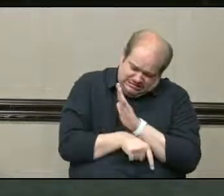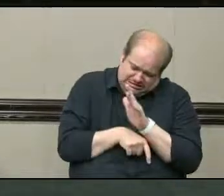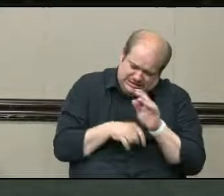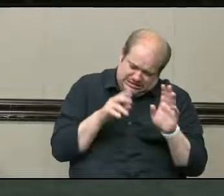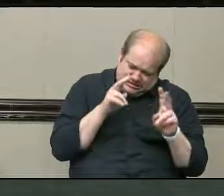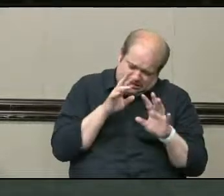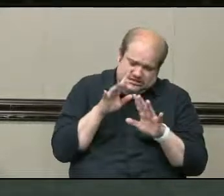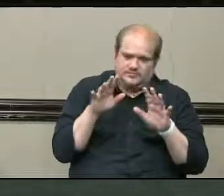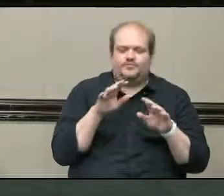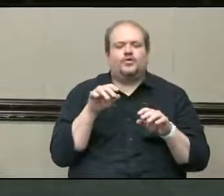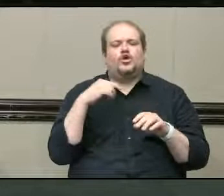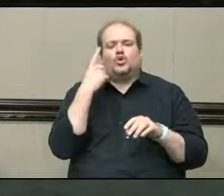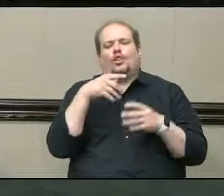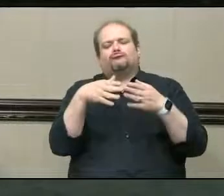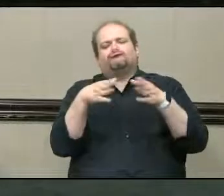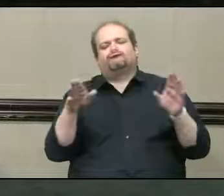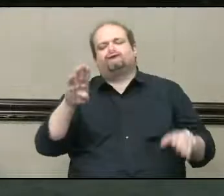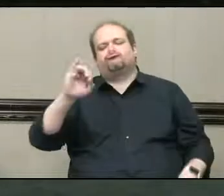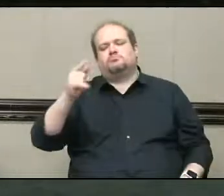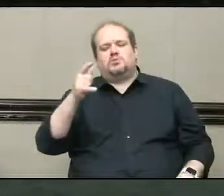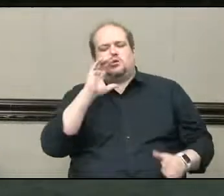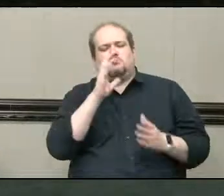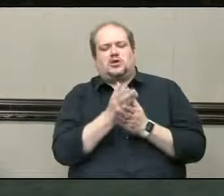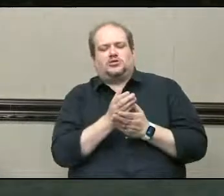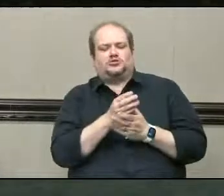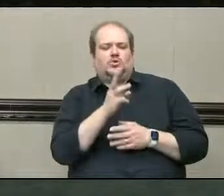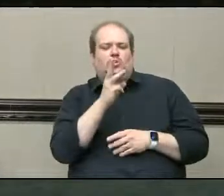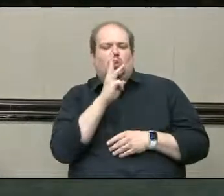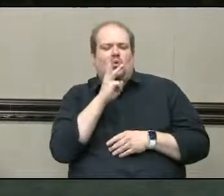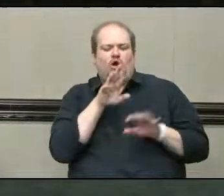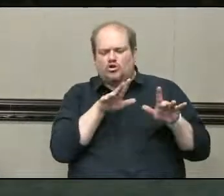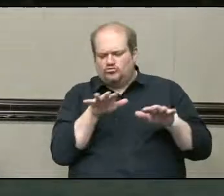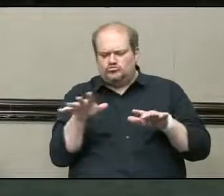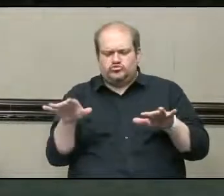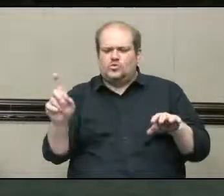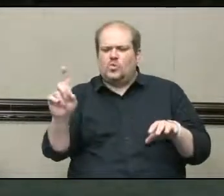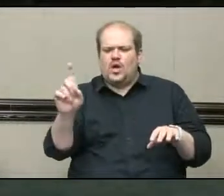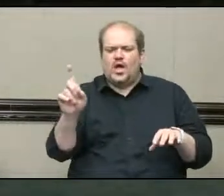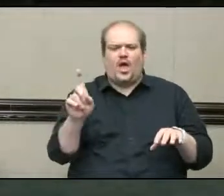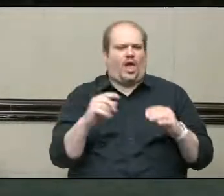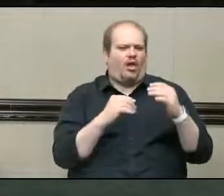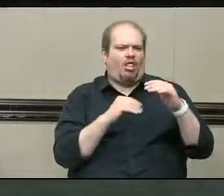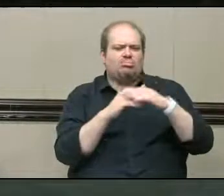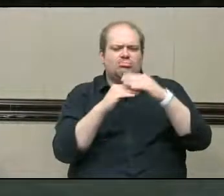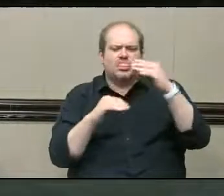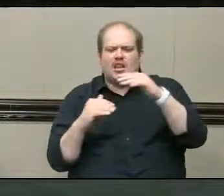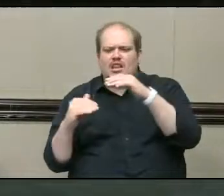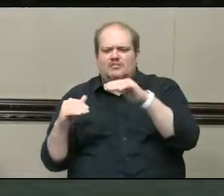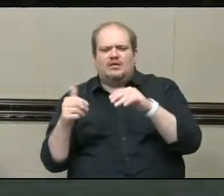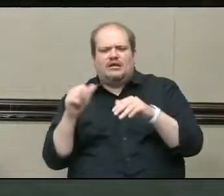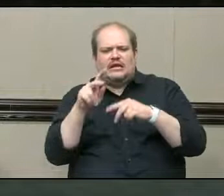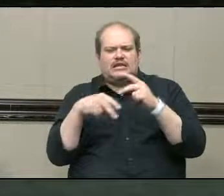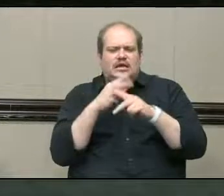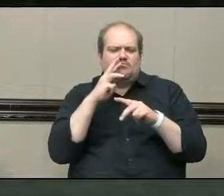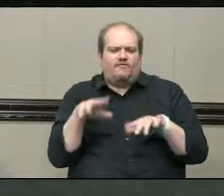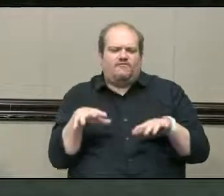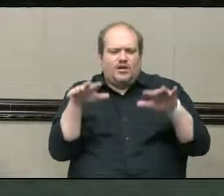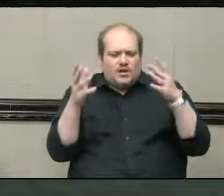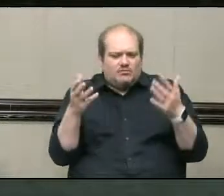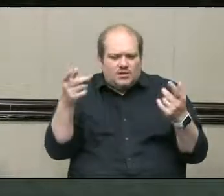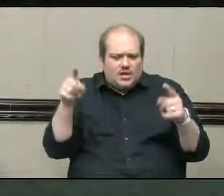You're looking at the big picture of where does the water go, what are the extents of where we think the edges of any kind of flooding that might